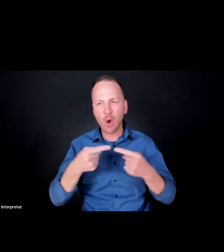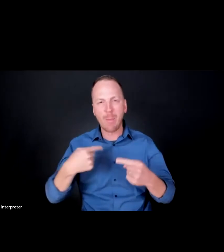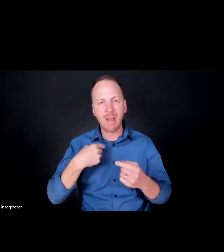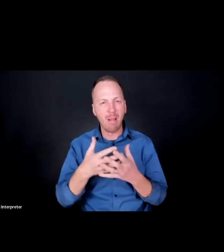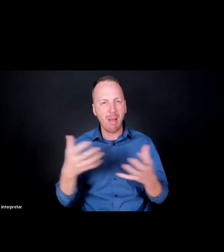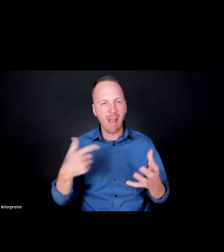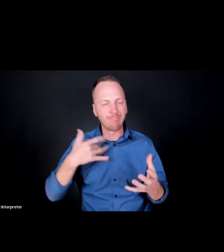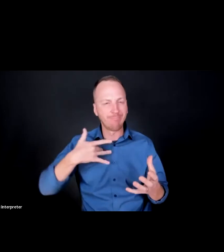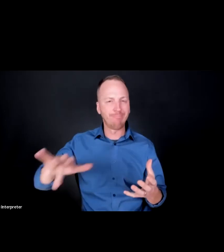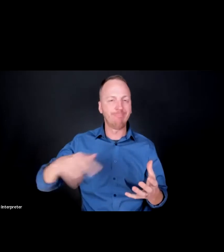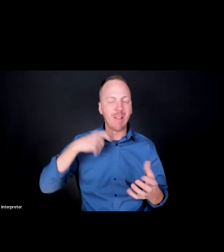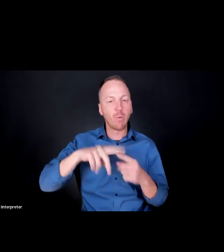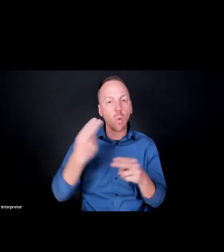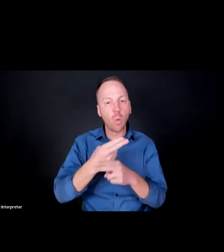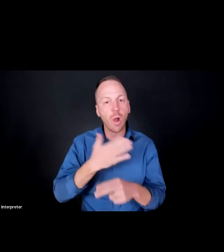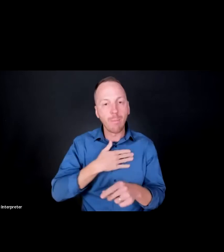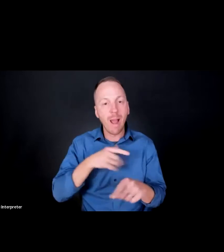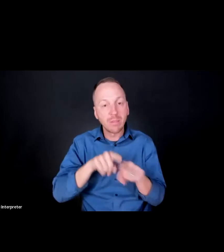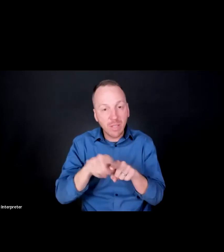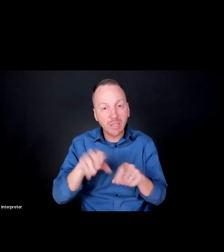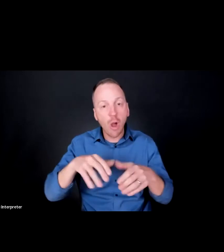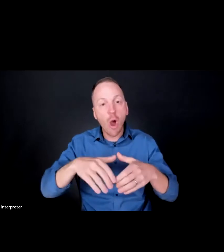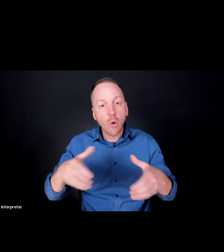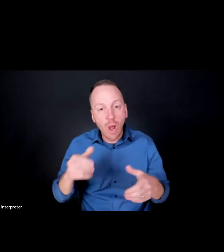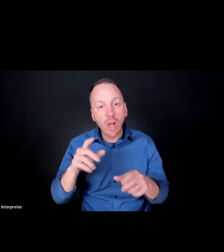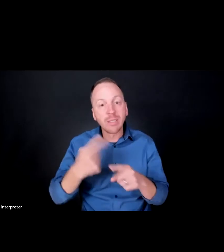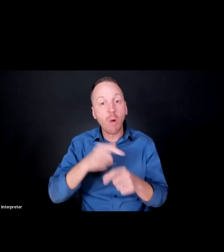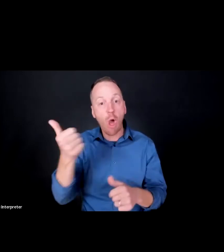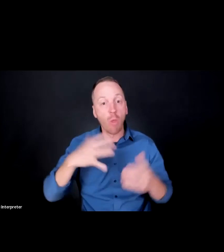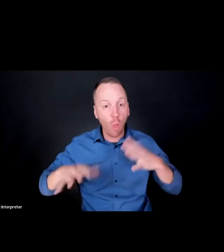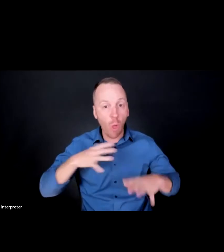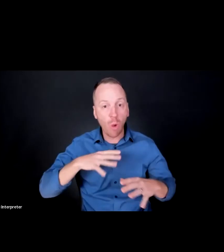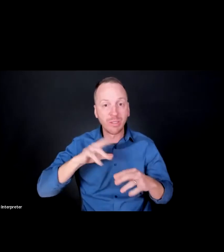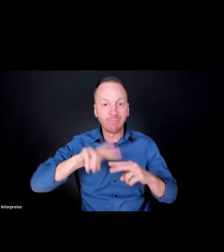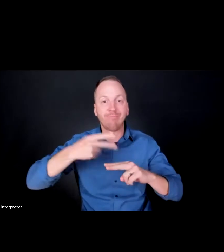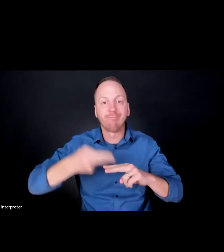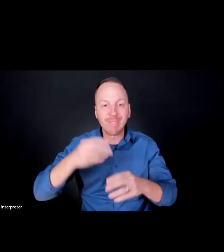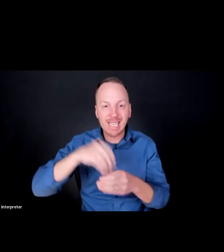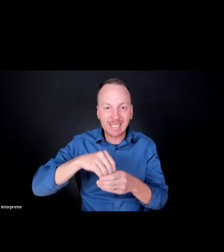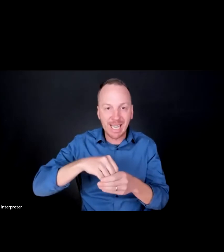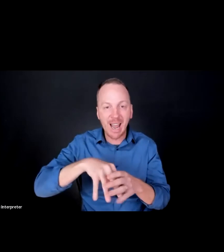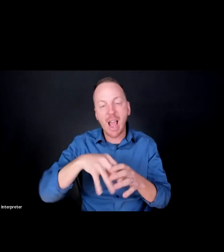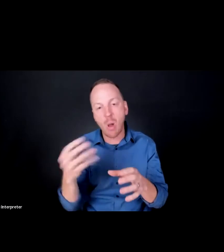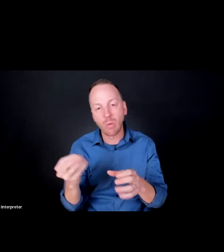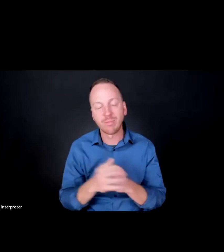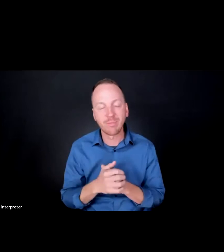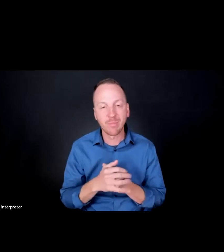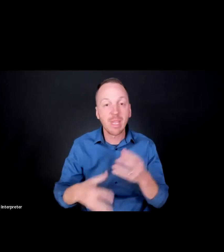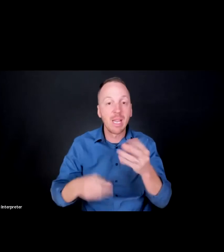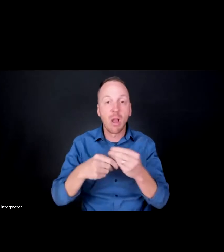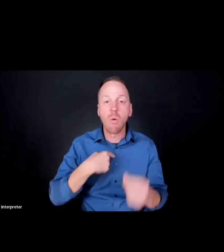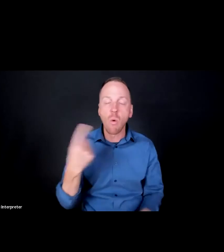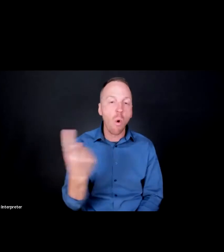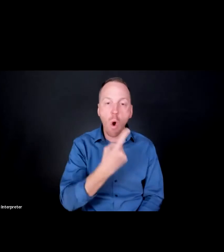bit, and I would have to wear my socks and underwear and sometimes my other clothing inside out. Additionally, I was